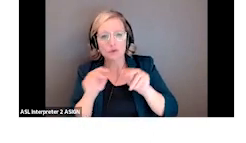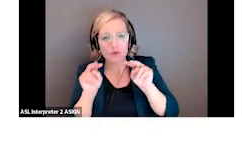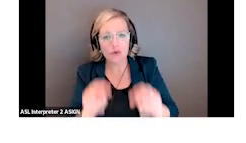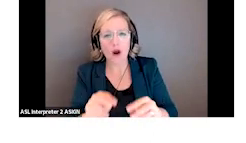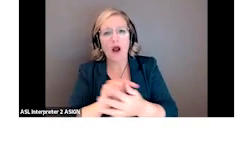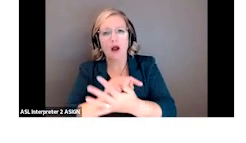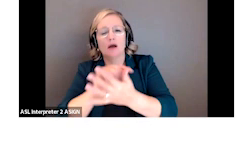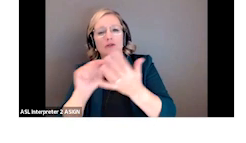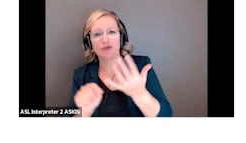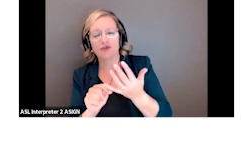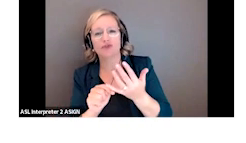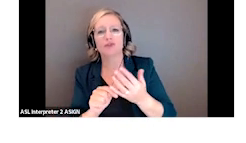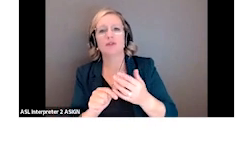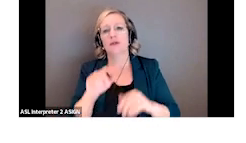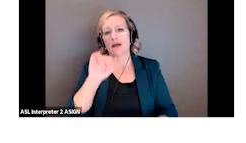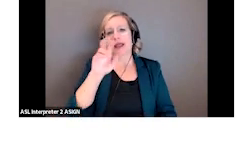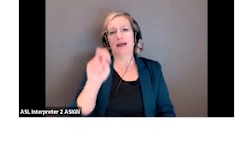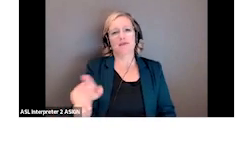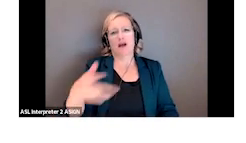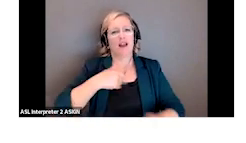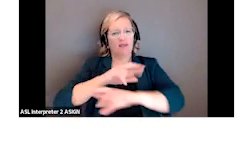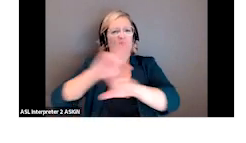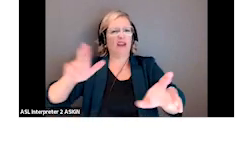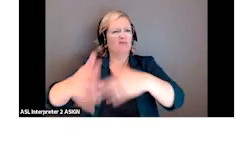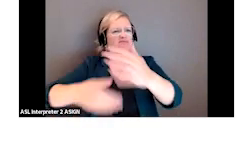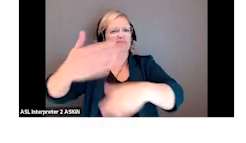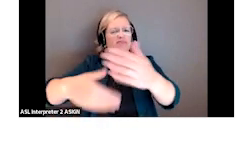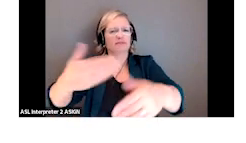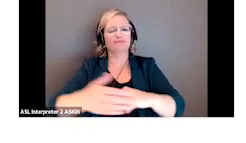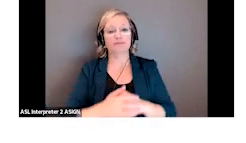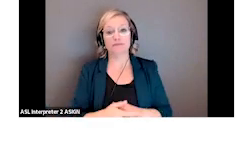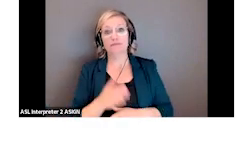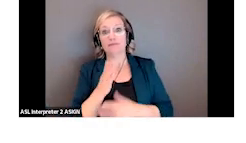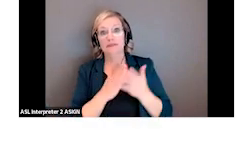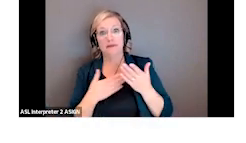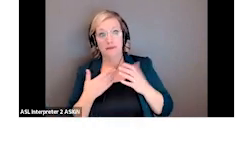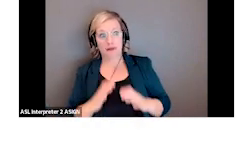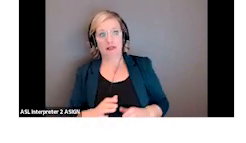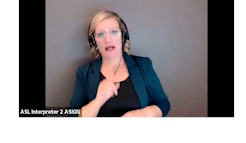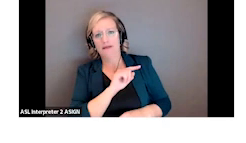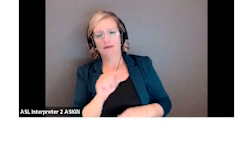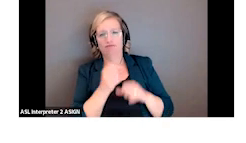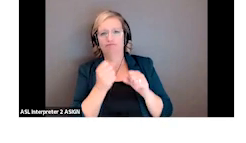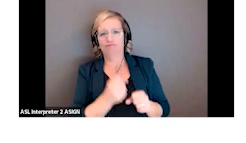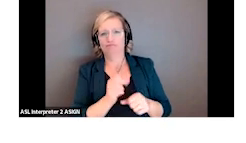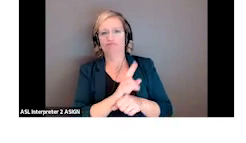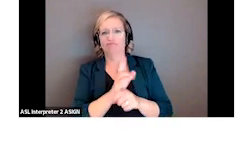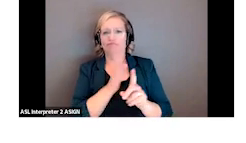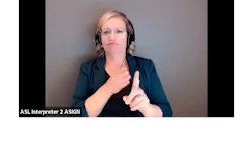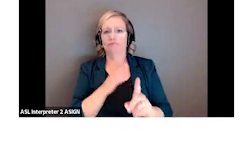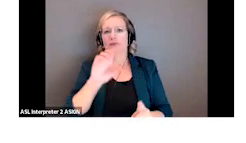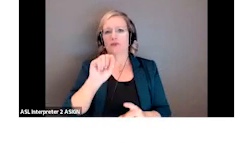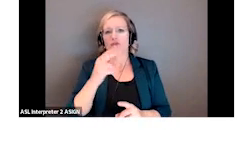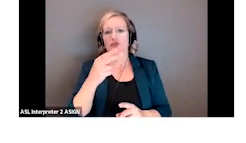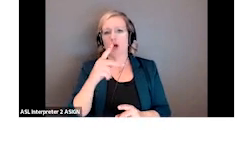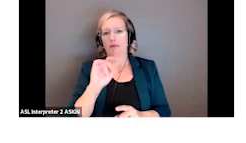And so 100%, I have clients where we have a very strong Shopify piece, and we use that as often as